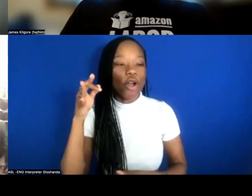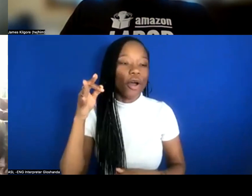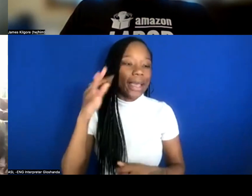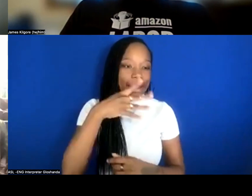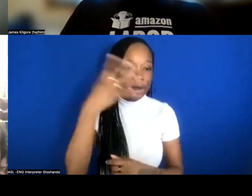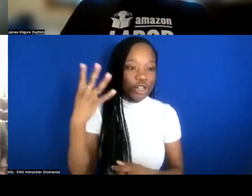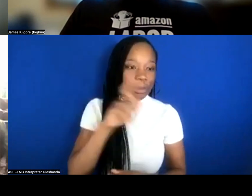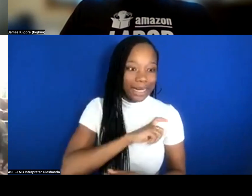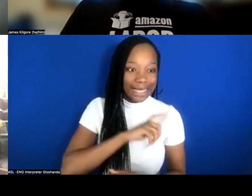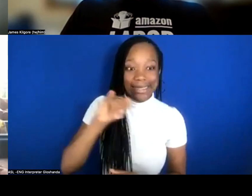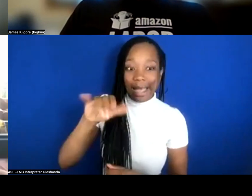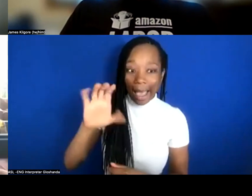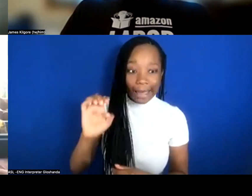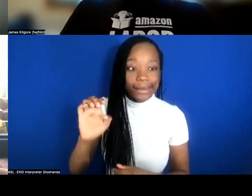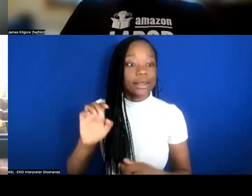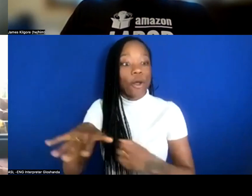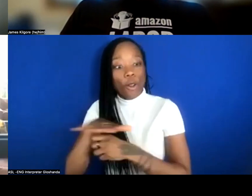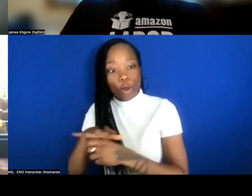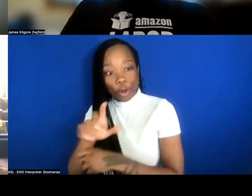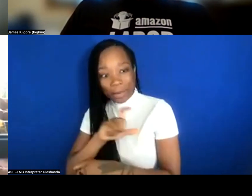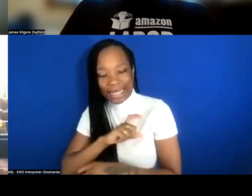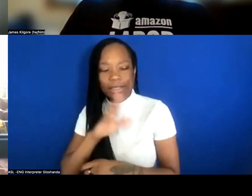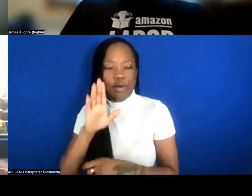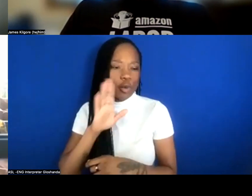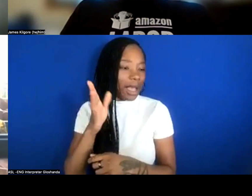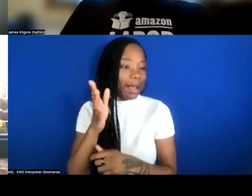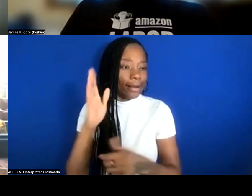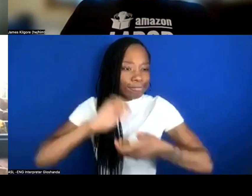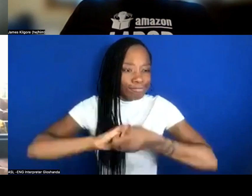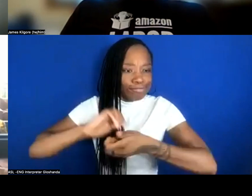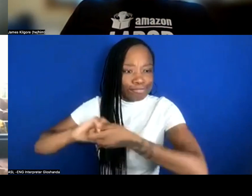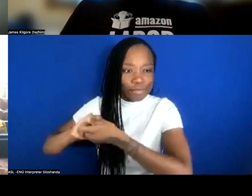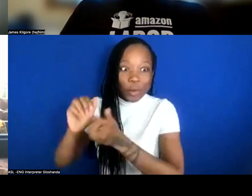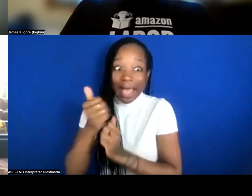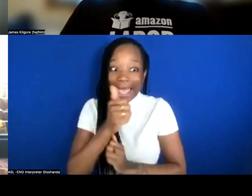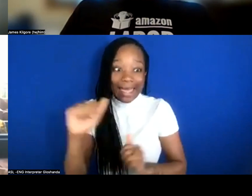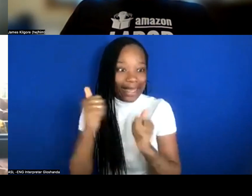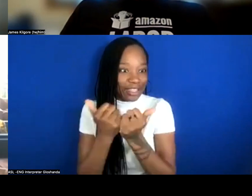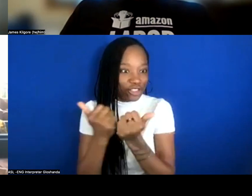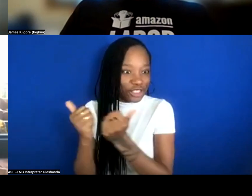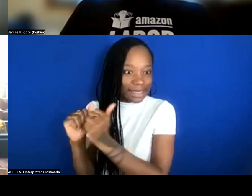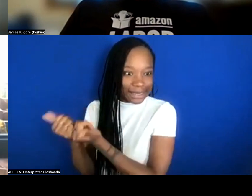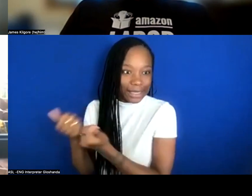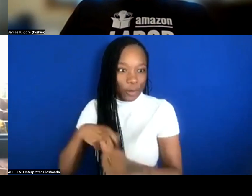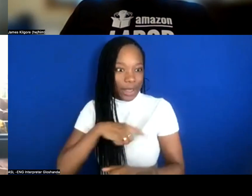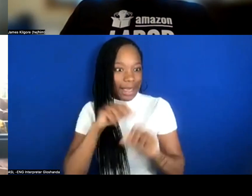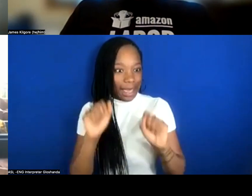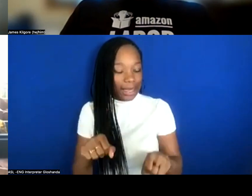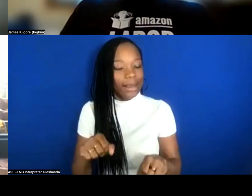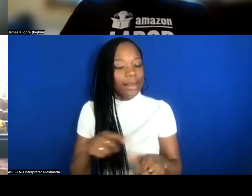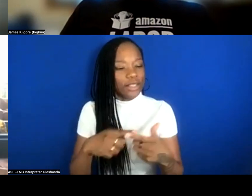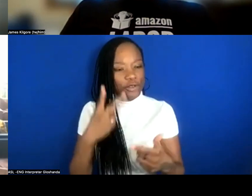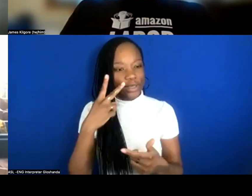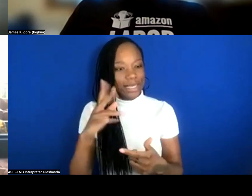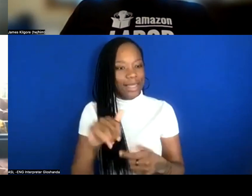go in with local police. Let's figure out, you know, any agency that we can try to do. And so then you have, it gives you the setup where you